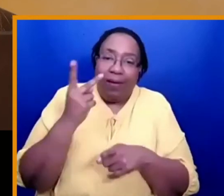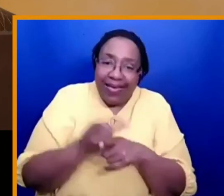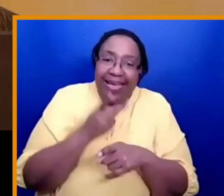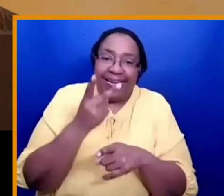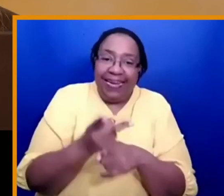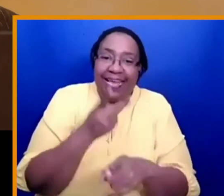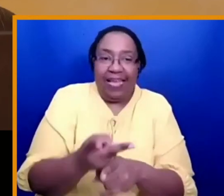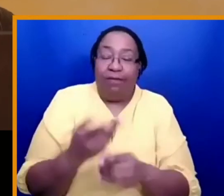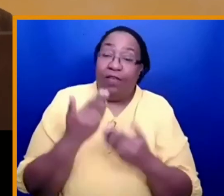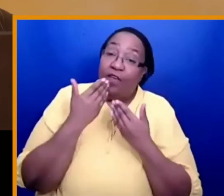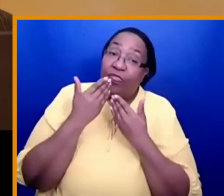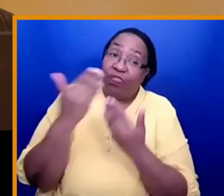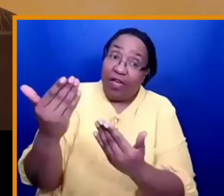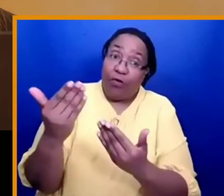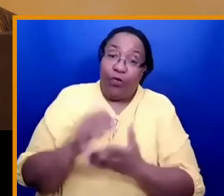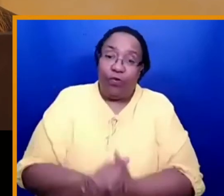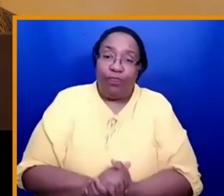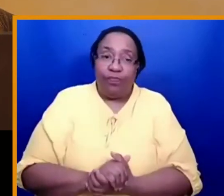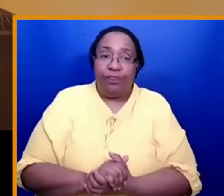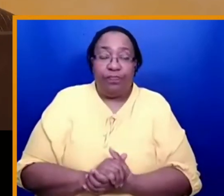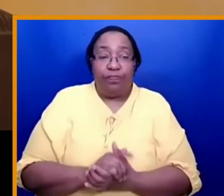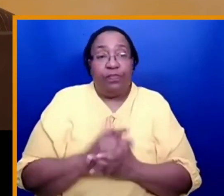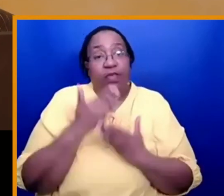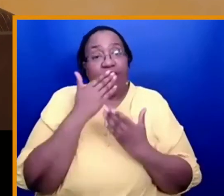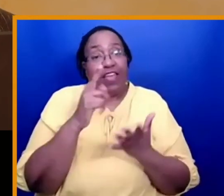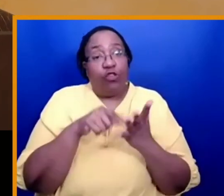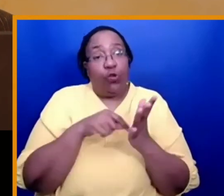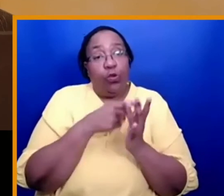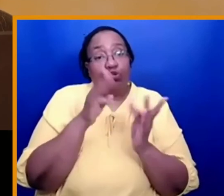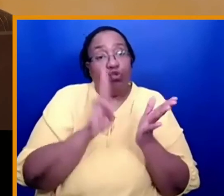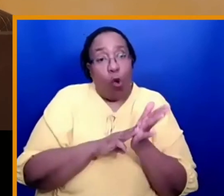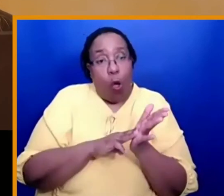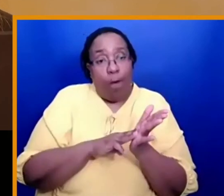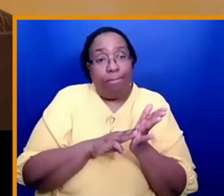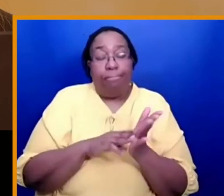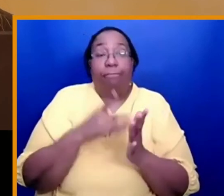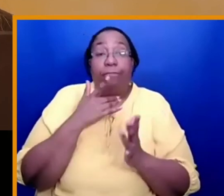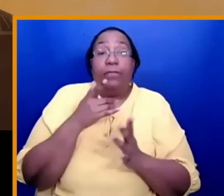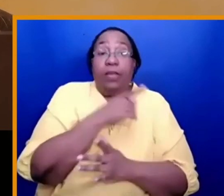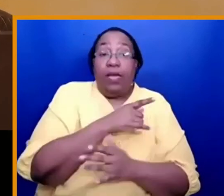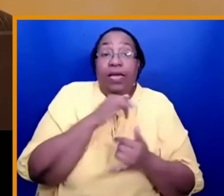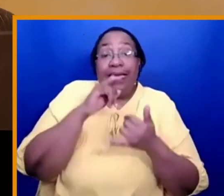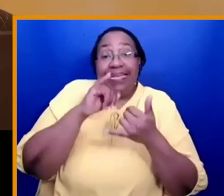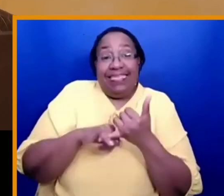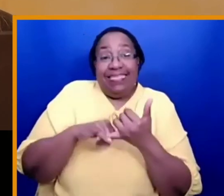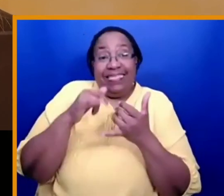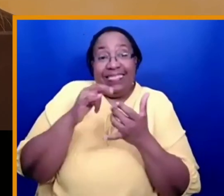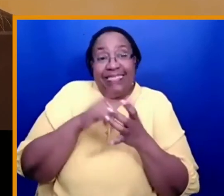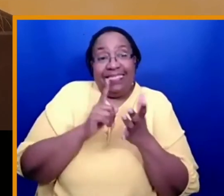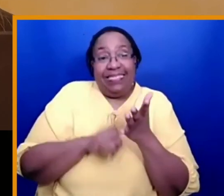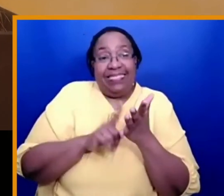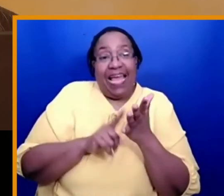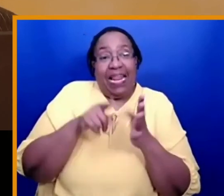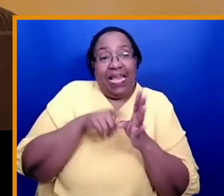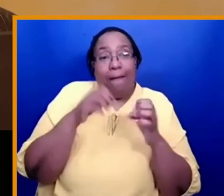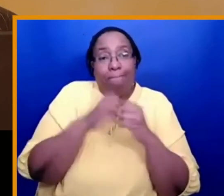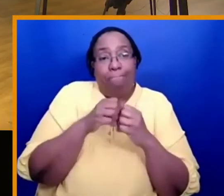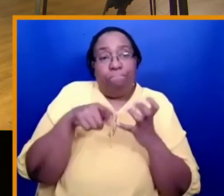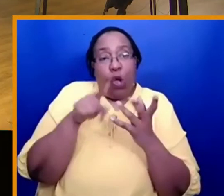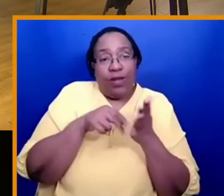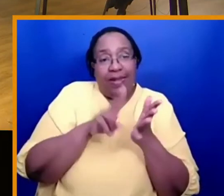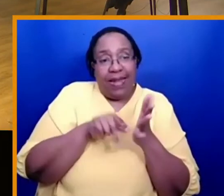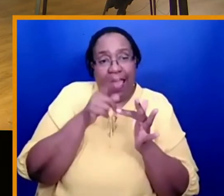Thank you very much, Tom. And could I ask Sally Burnell to stand by? And I now call Helen Maguire